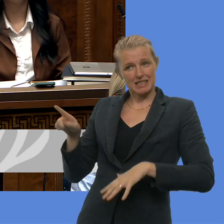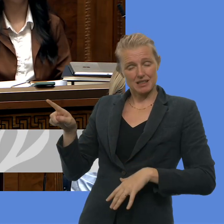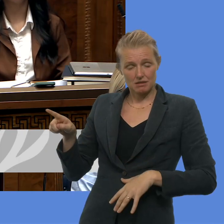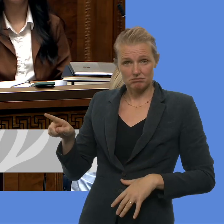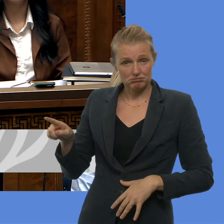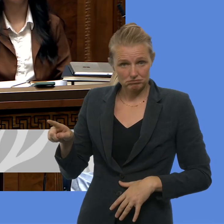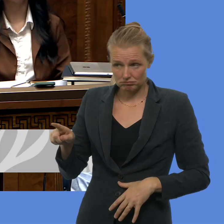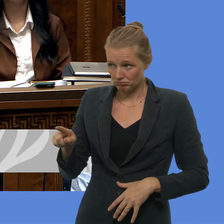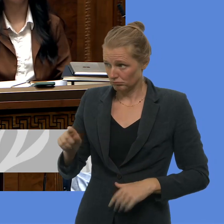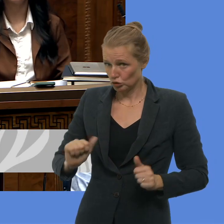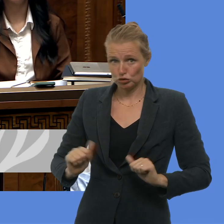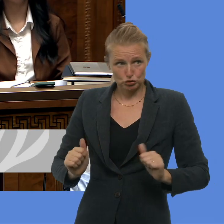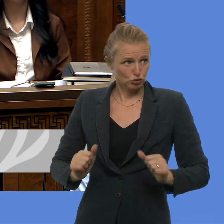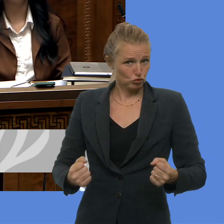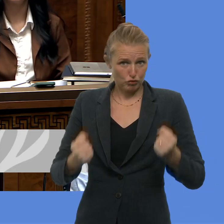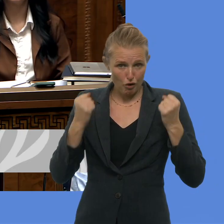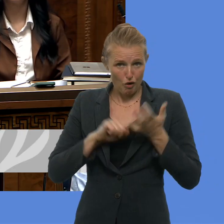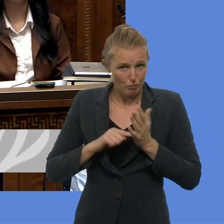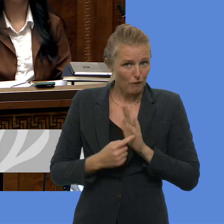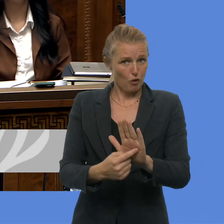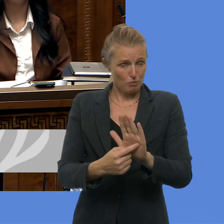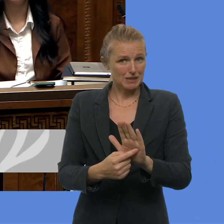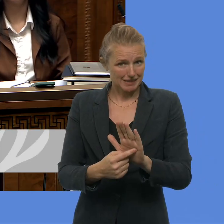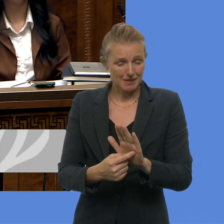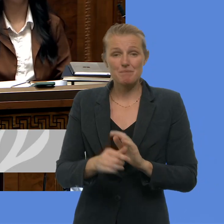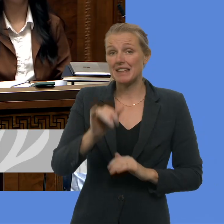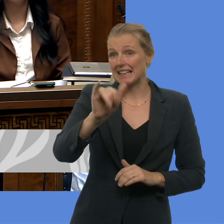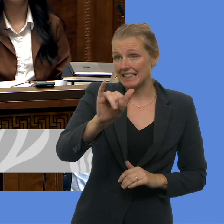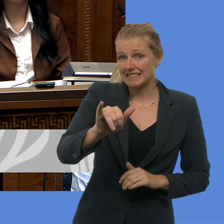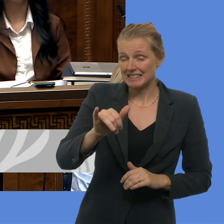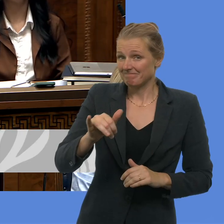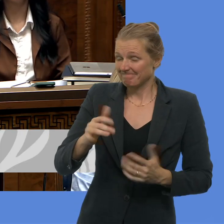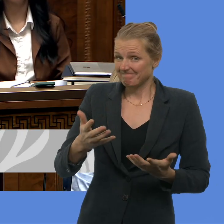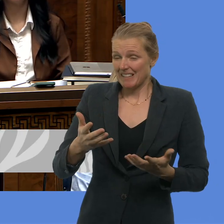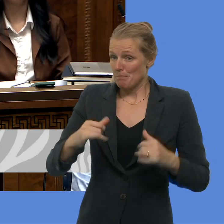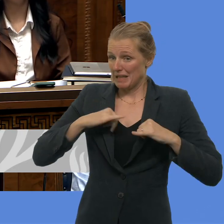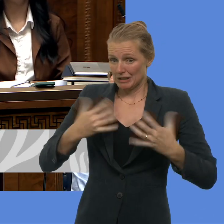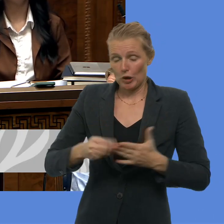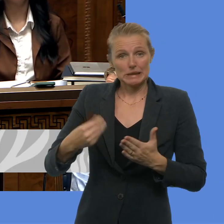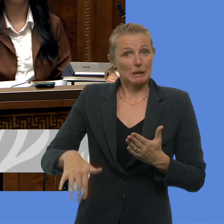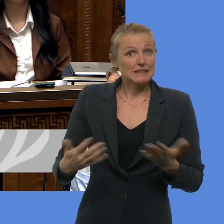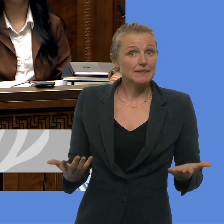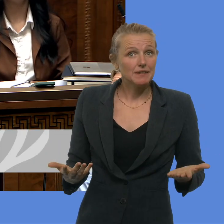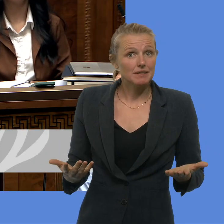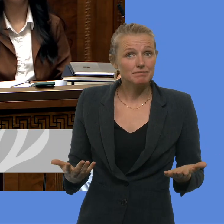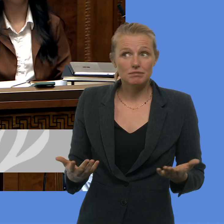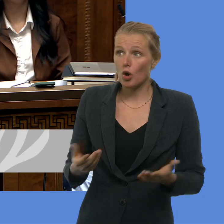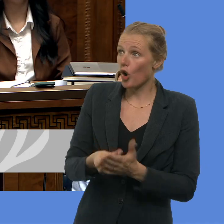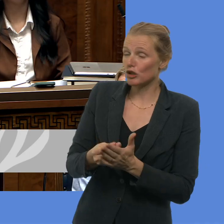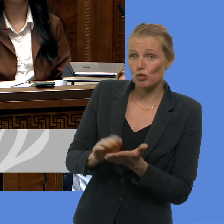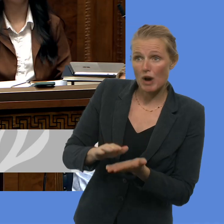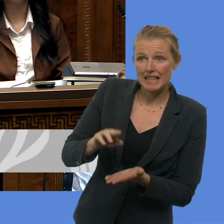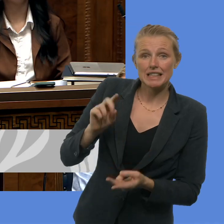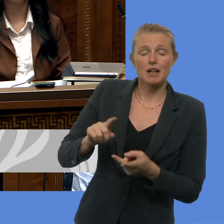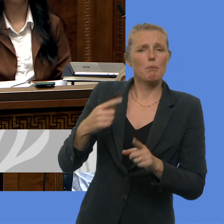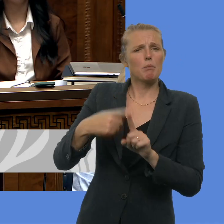think that's a very strong performance, and despite the rising cost of doing business, despite some of the uncertainty, the restricted access